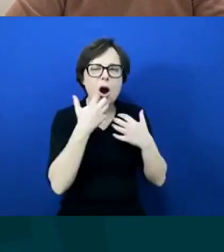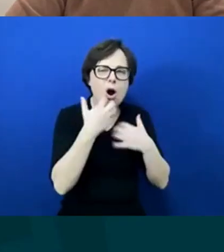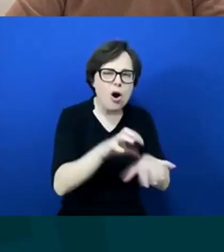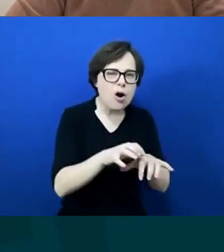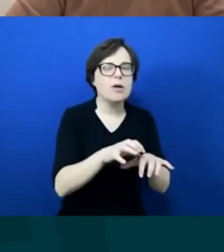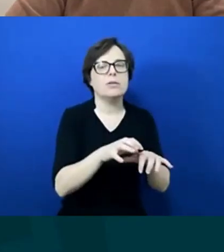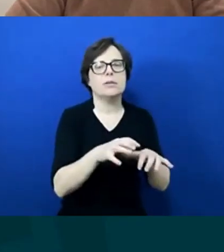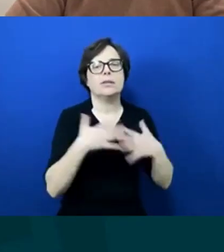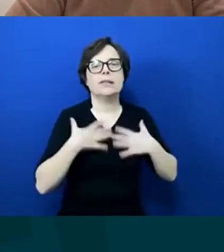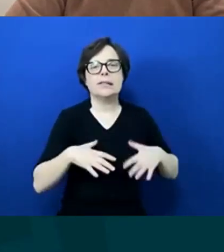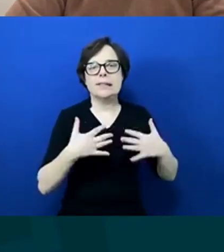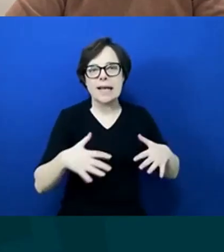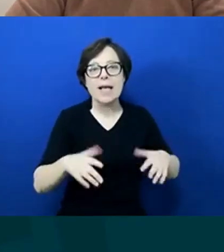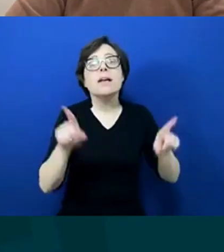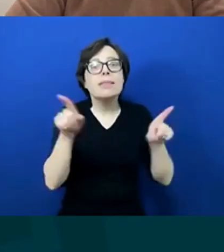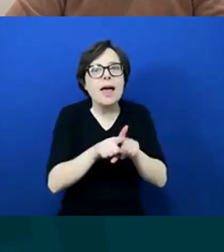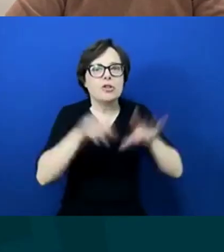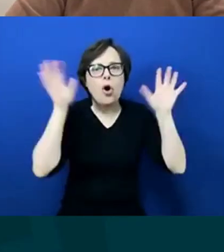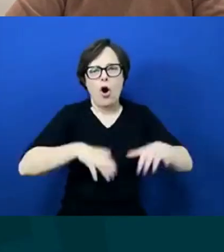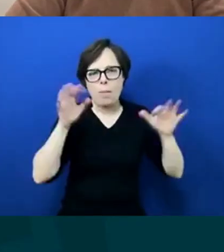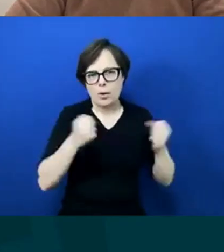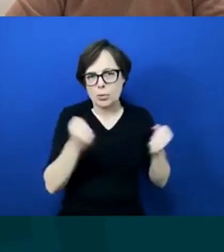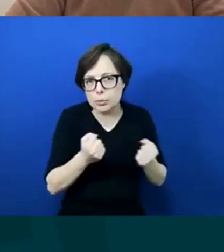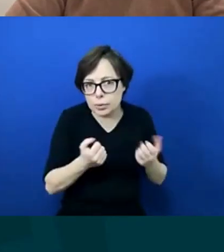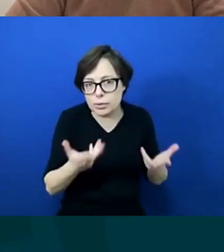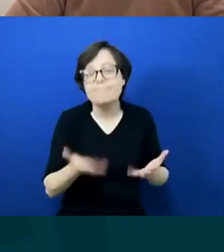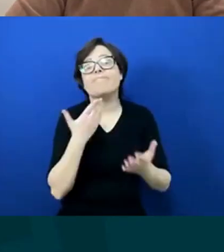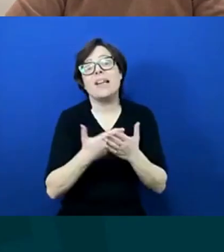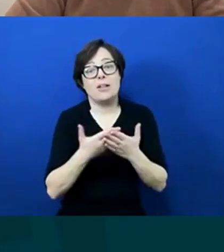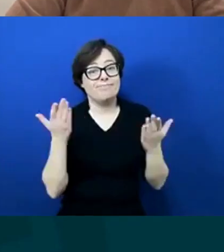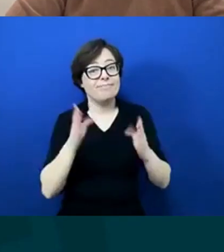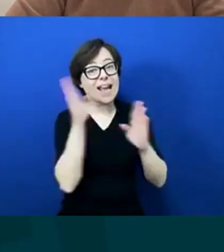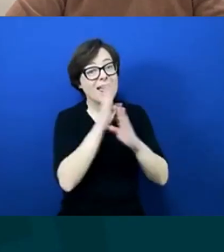climate adaptation an urgent urban issue. Um,